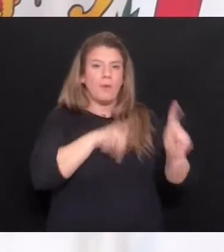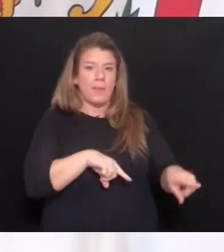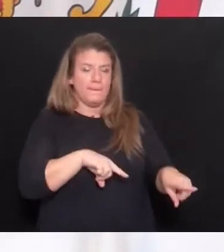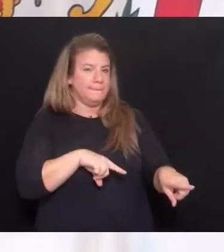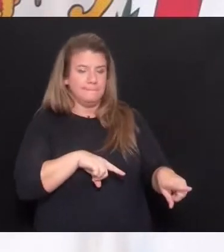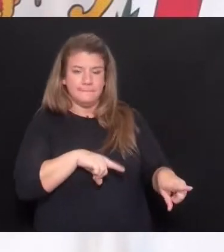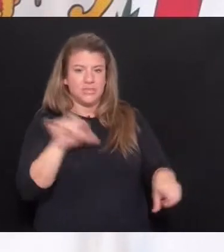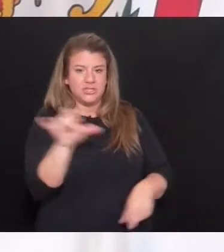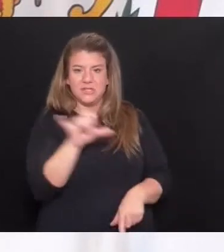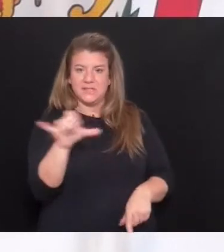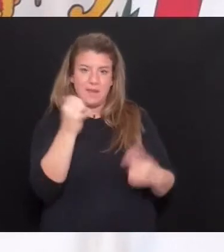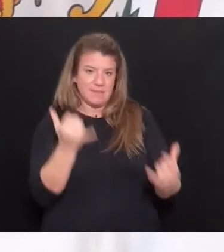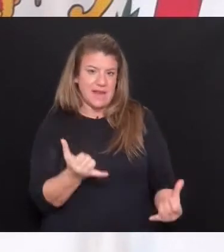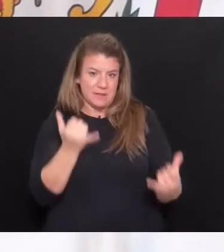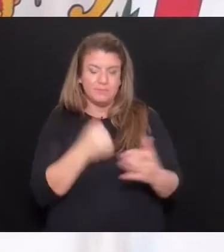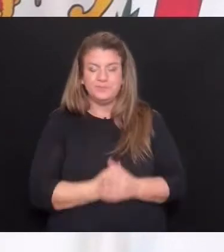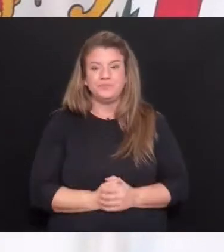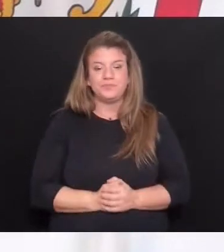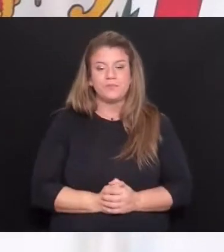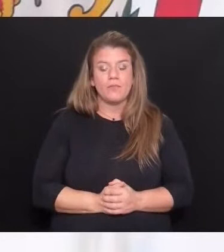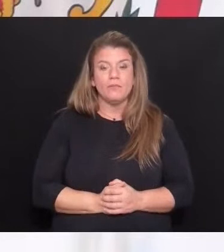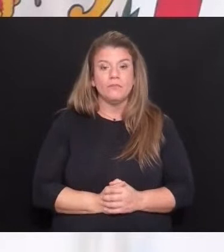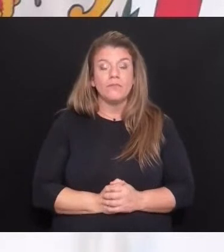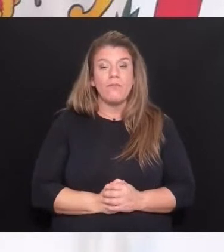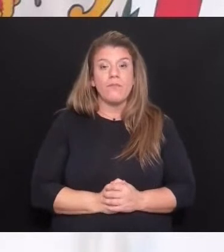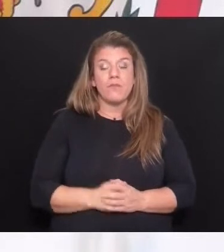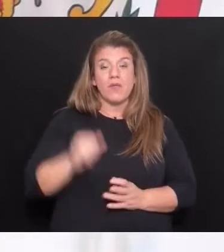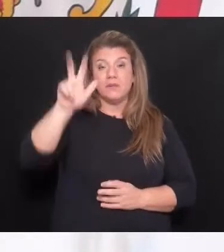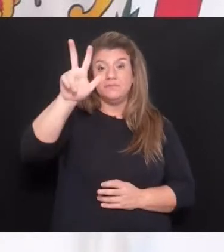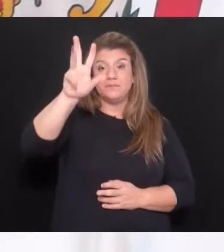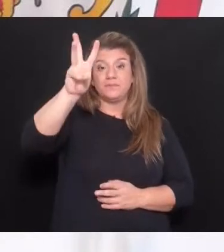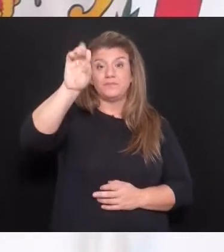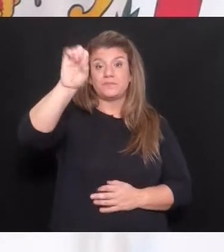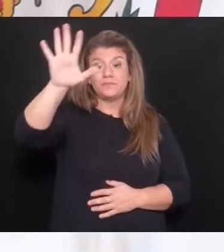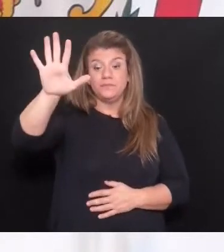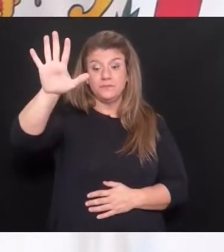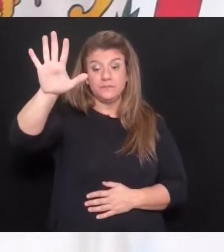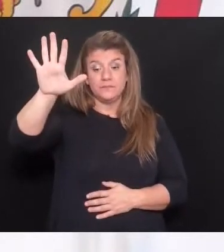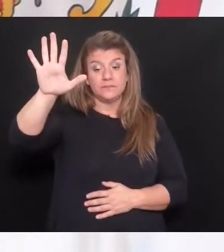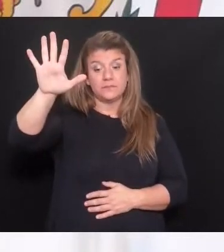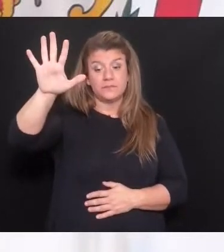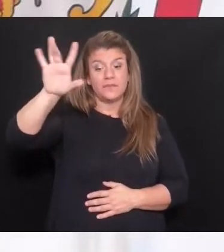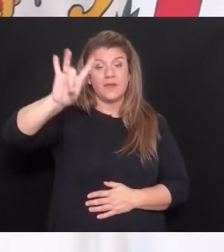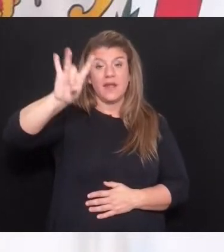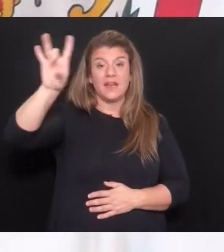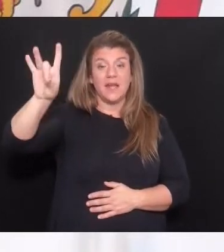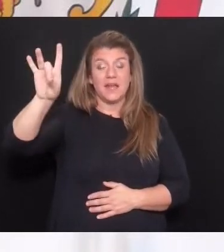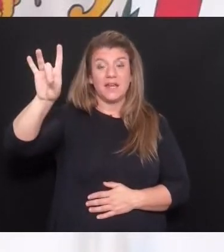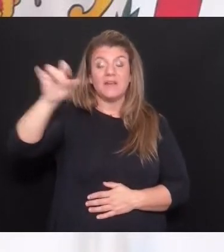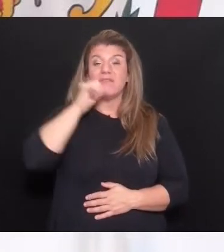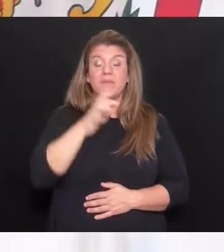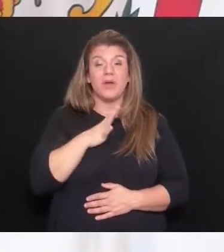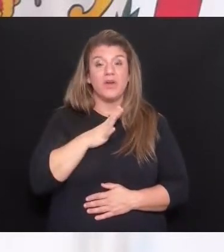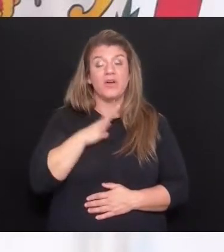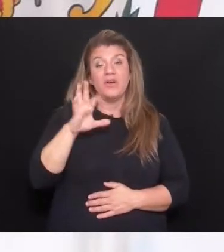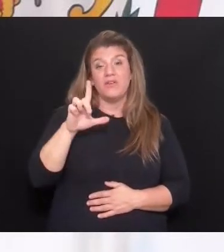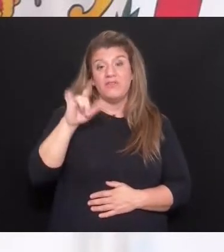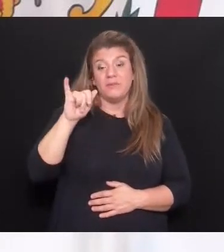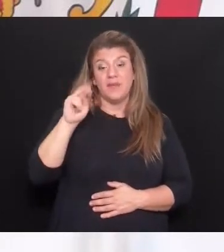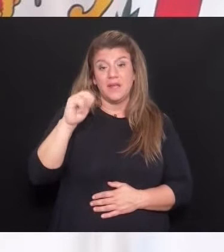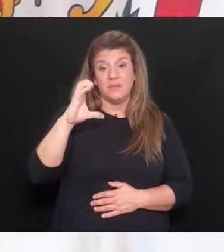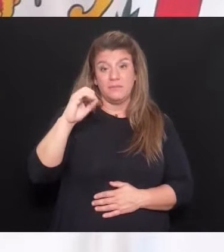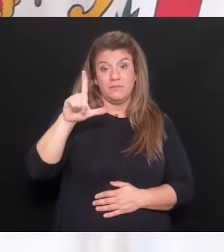as we're doing right now. The 3,605th death is an 88-year-old female from Lincoln